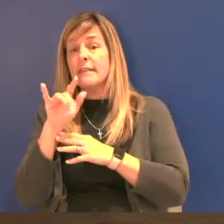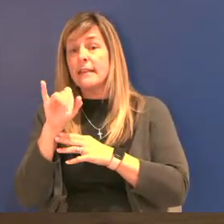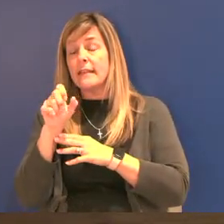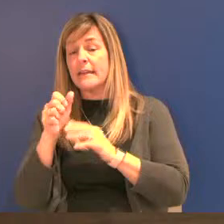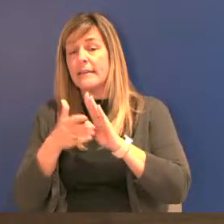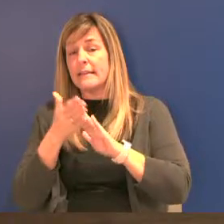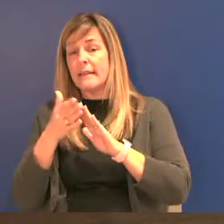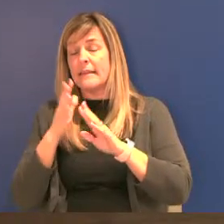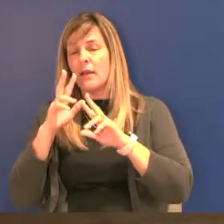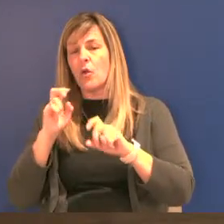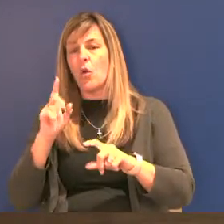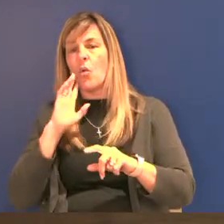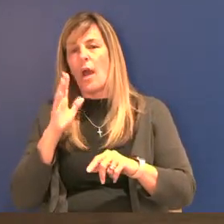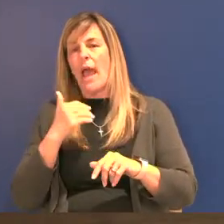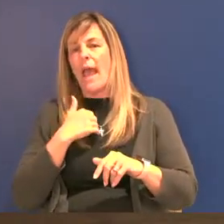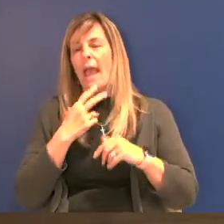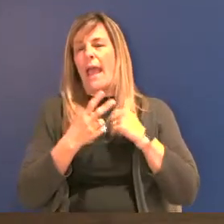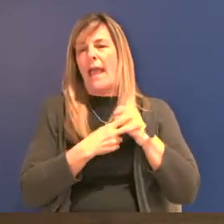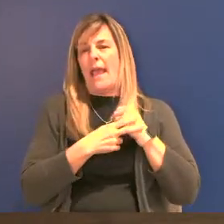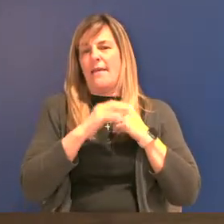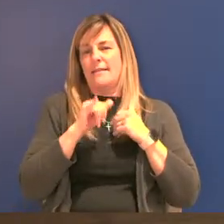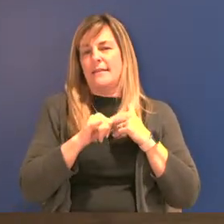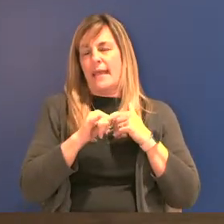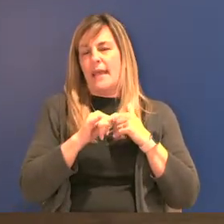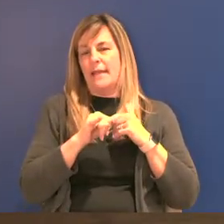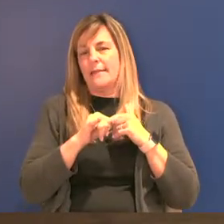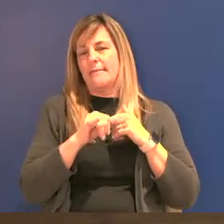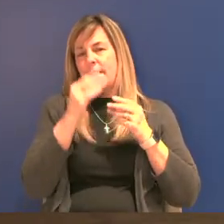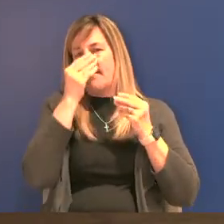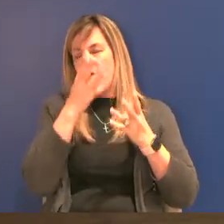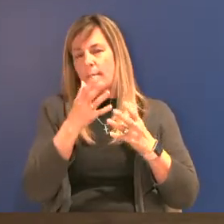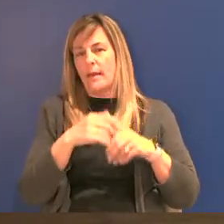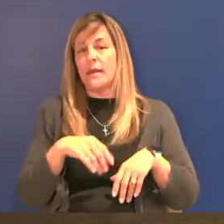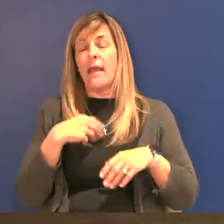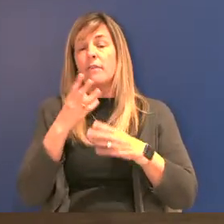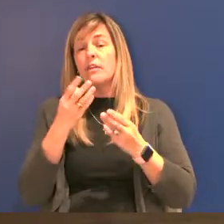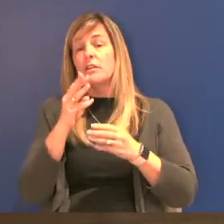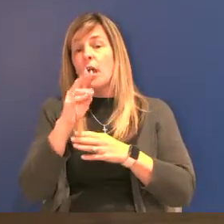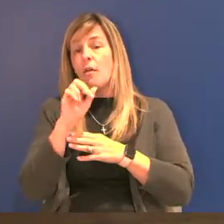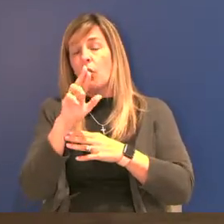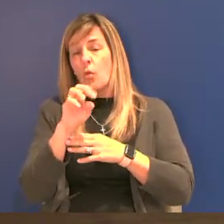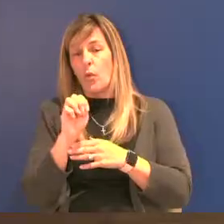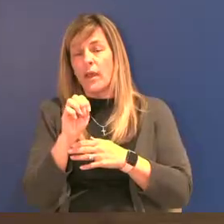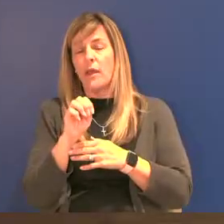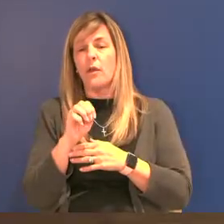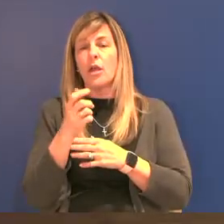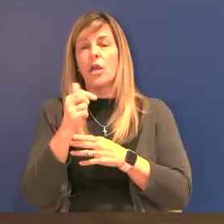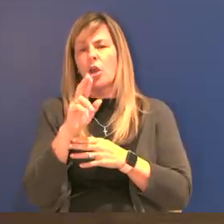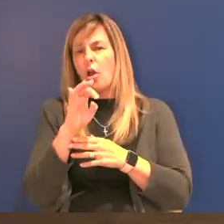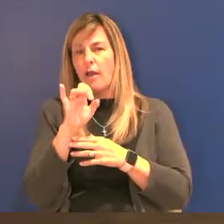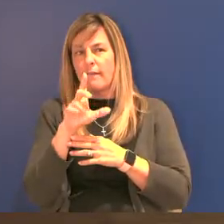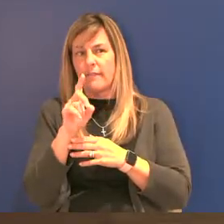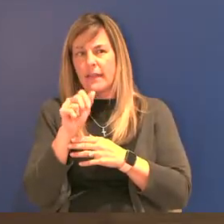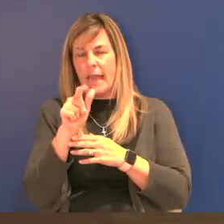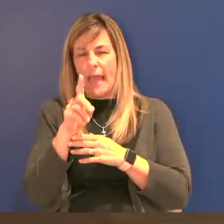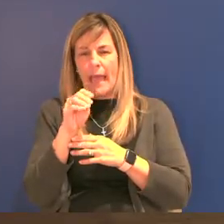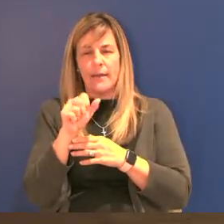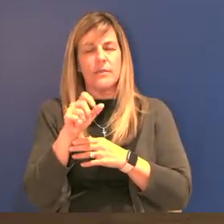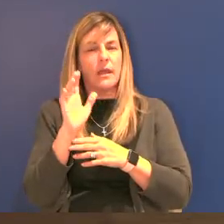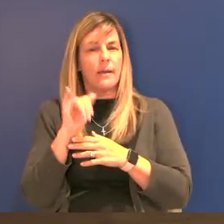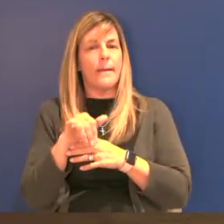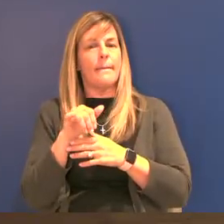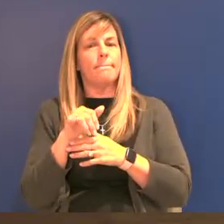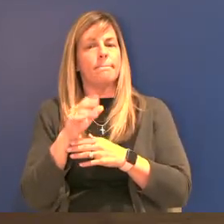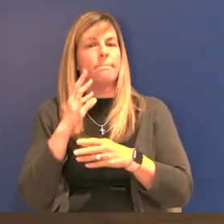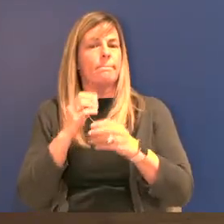something that's going to house that information. So we'll have the software that will long live Garfield Adams and Chris Tao, who's our maintenance